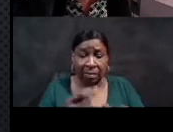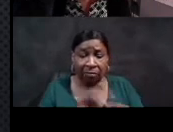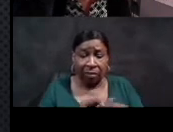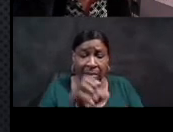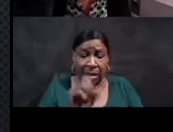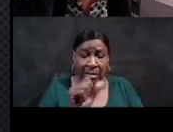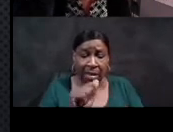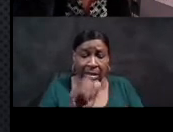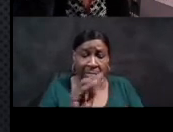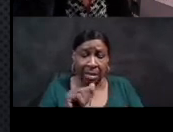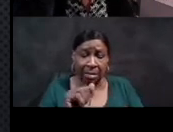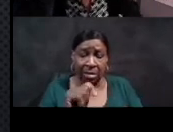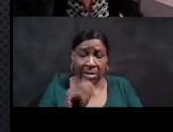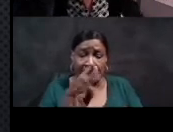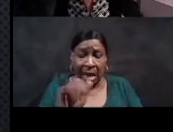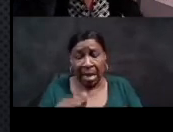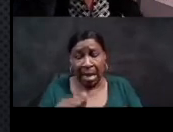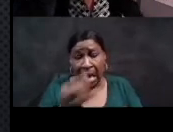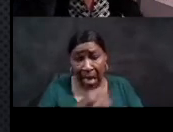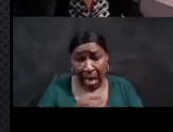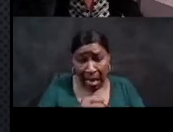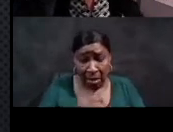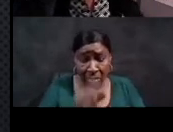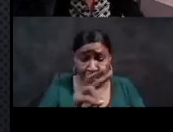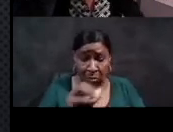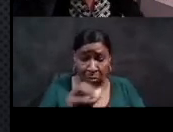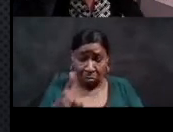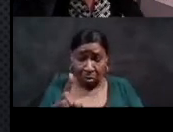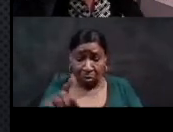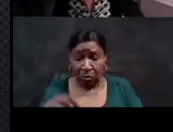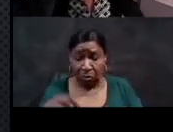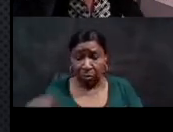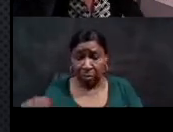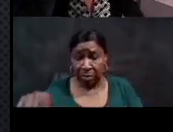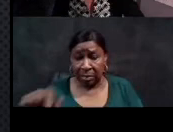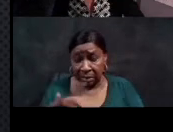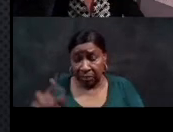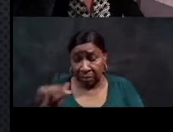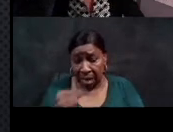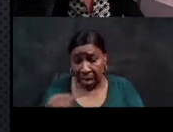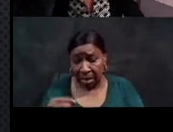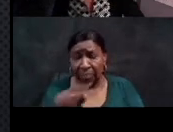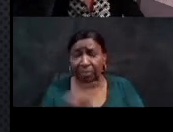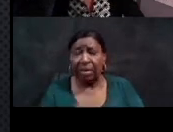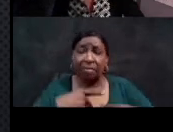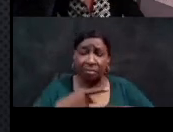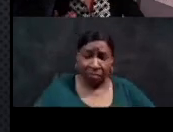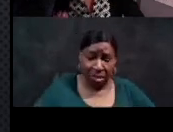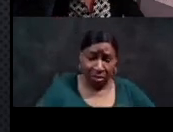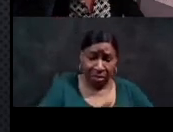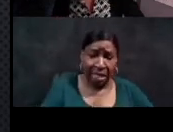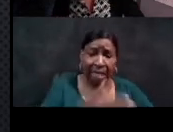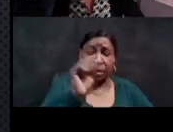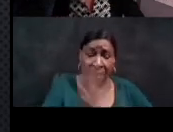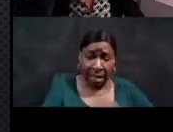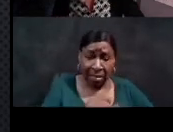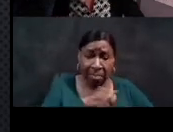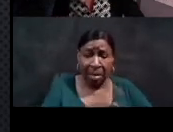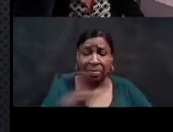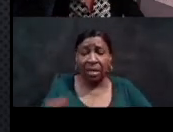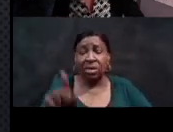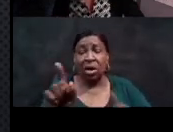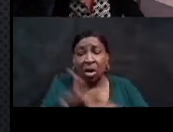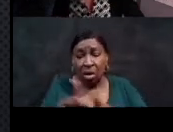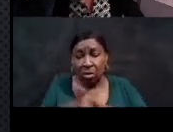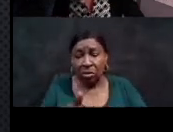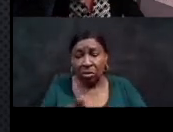to Christmas Island in 2001. But not only are there physical deaths, there's the ontological death of